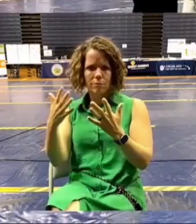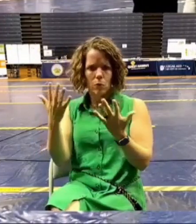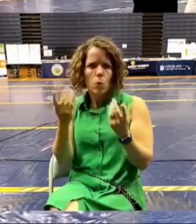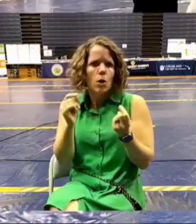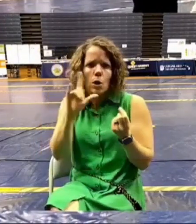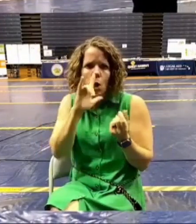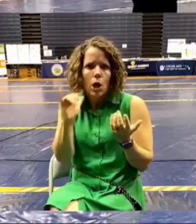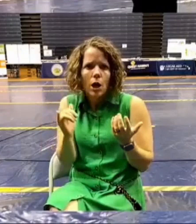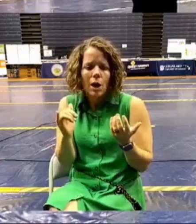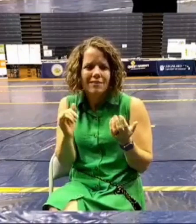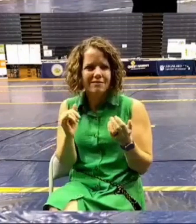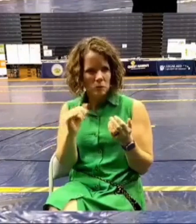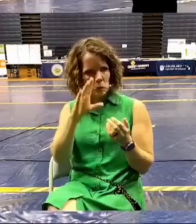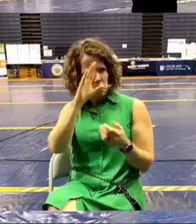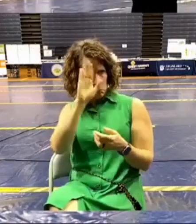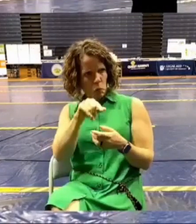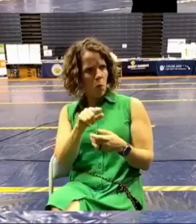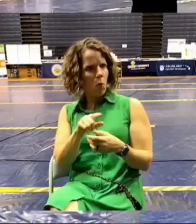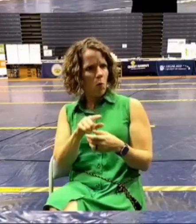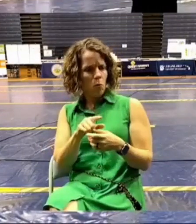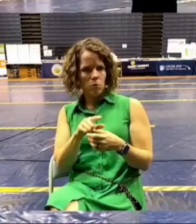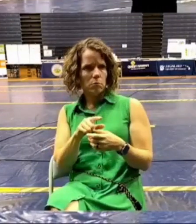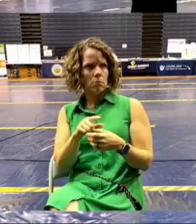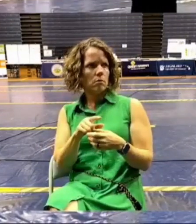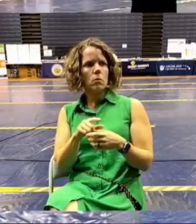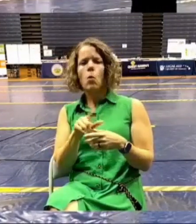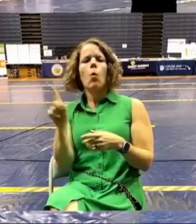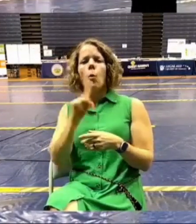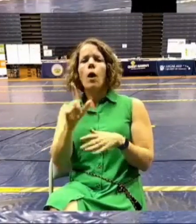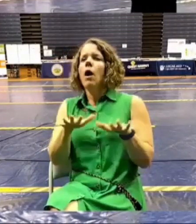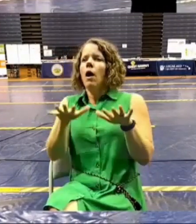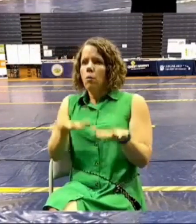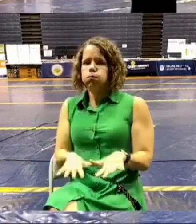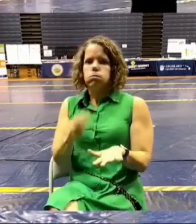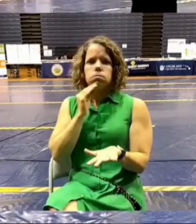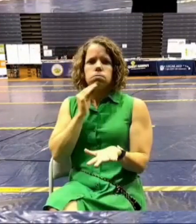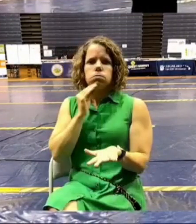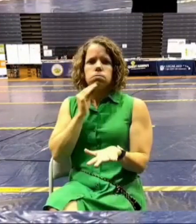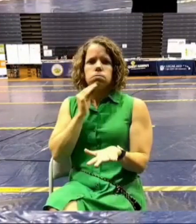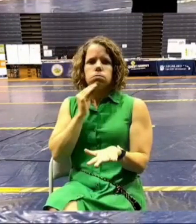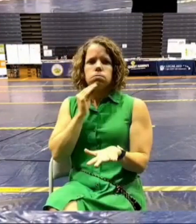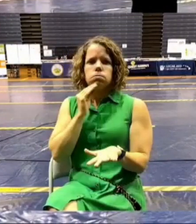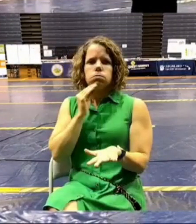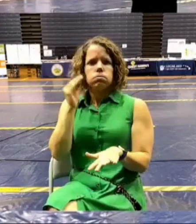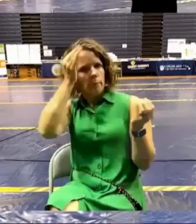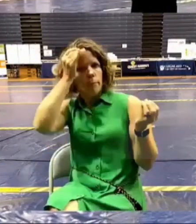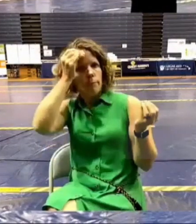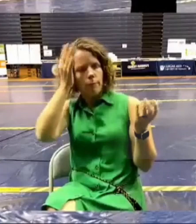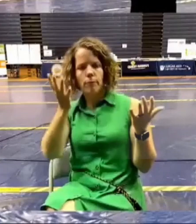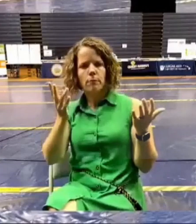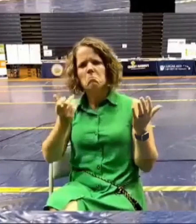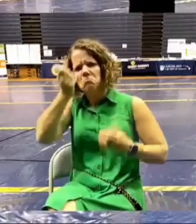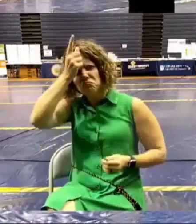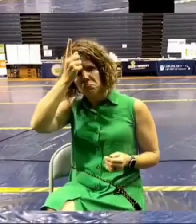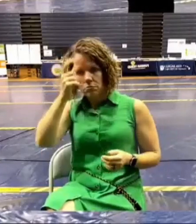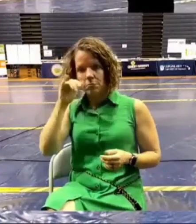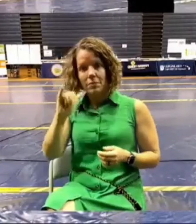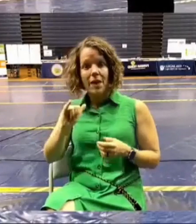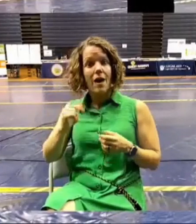little bit earlier, housing is a major concern. We feel that it is the first step to